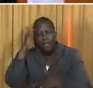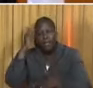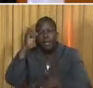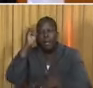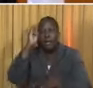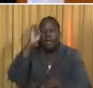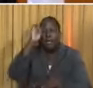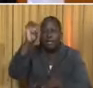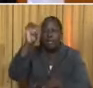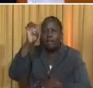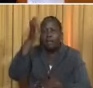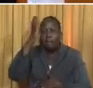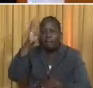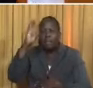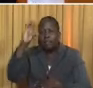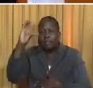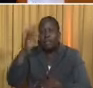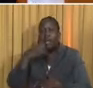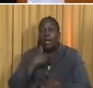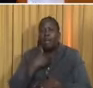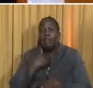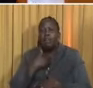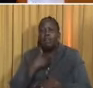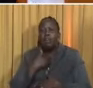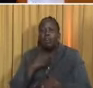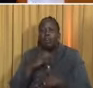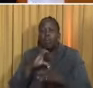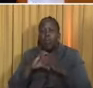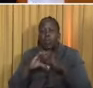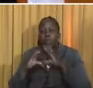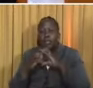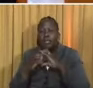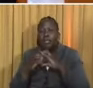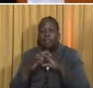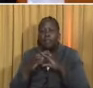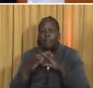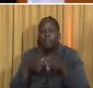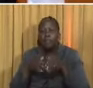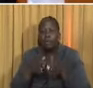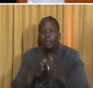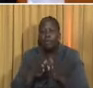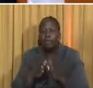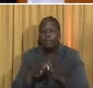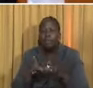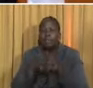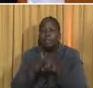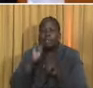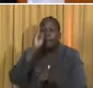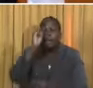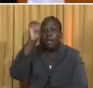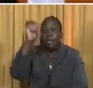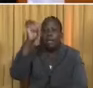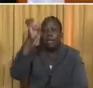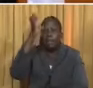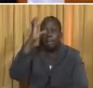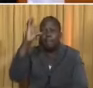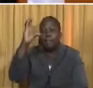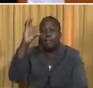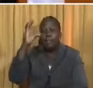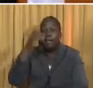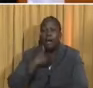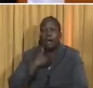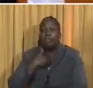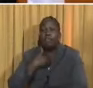a body corporate with perpetual succession. The IBC, whether fully constituted at